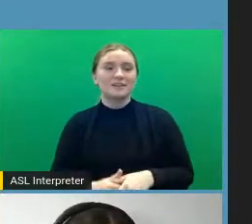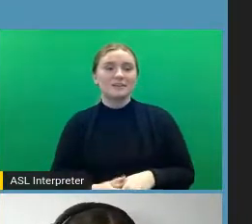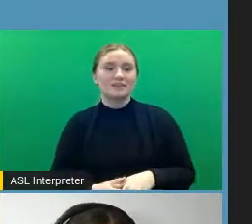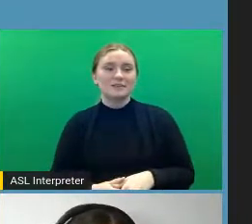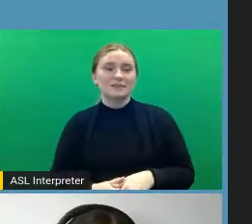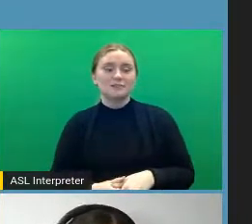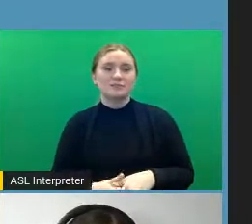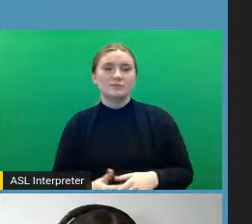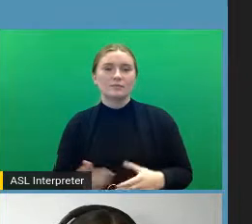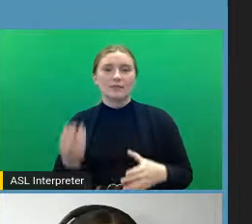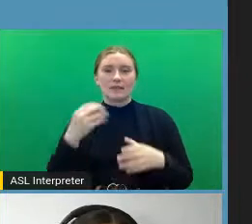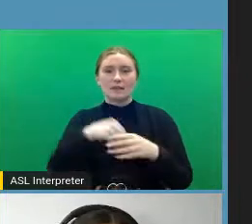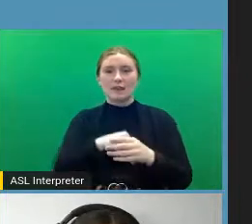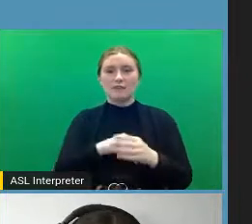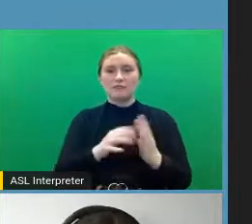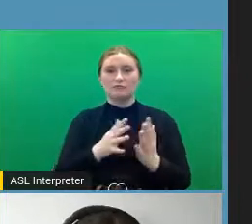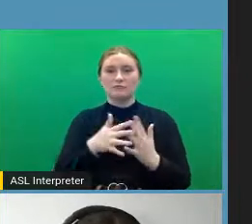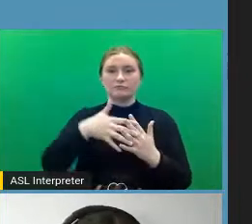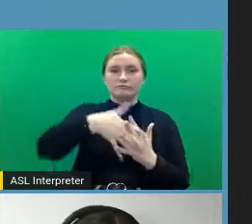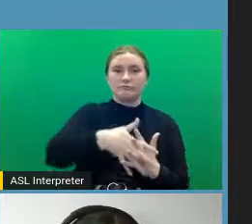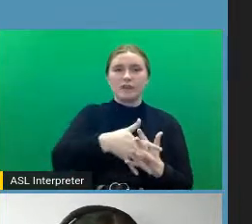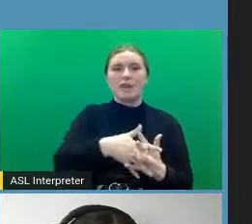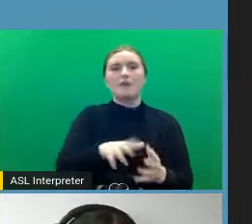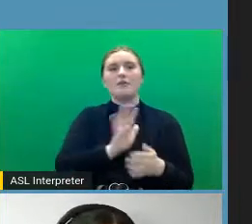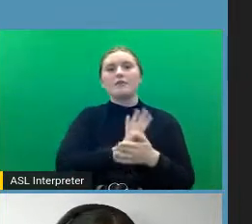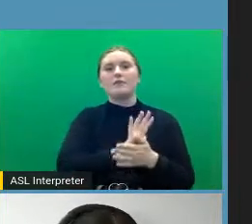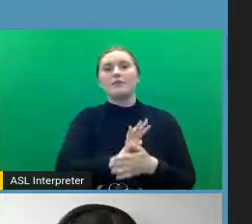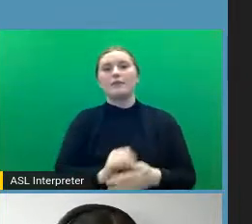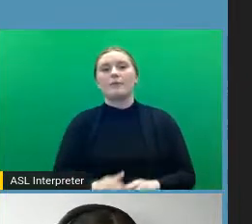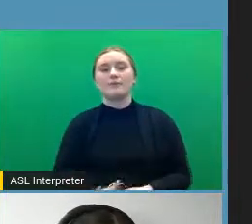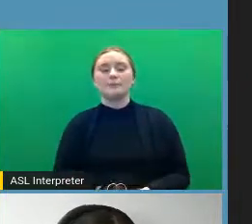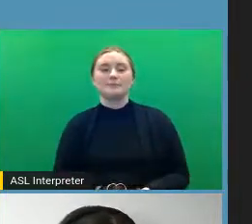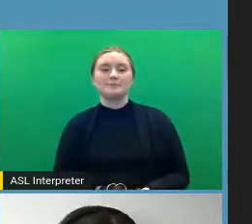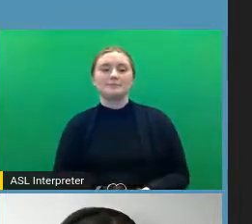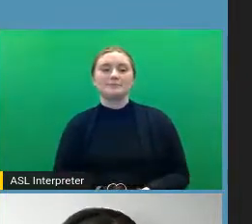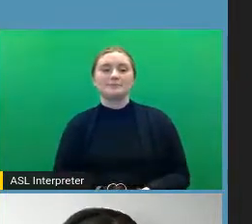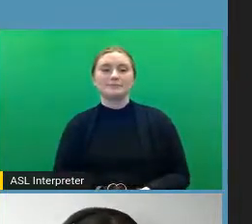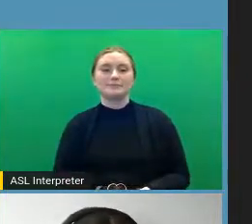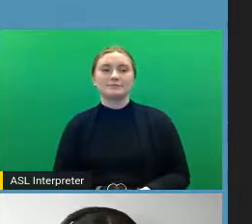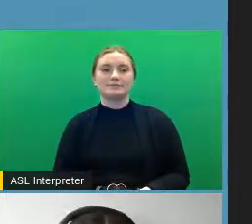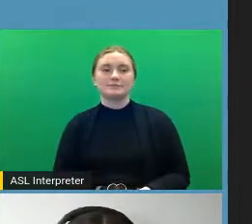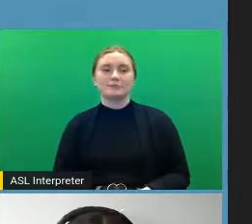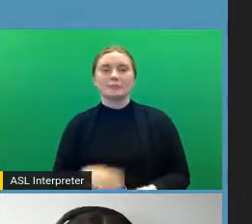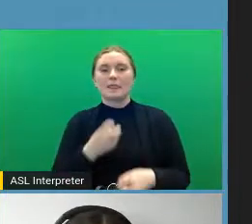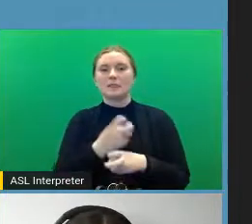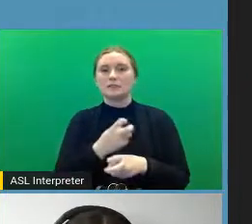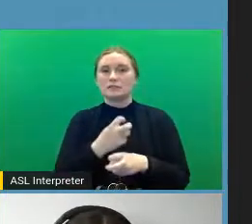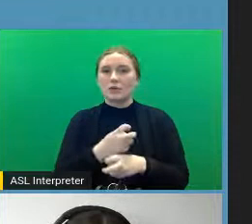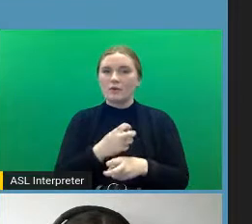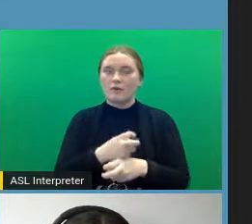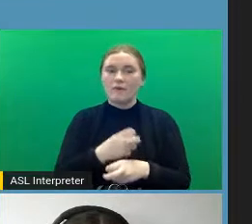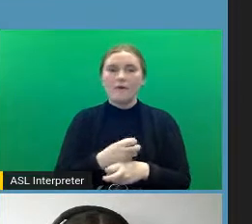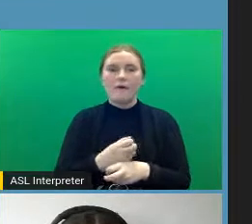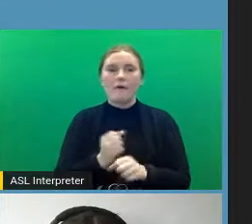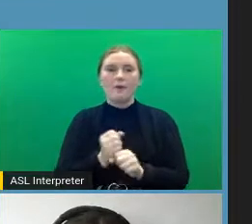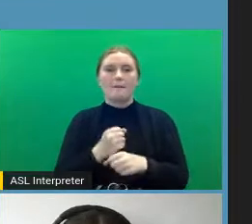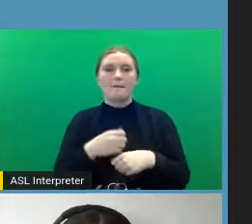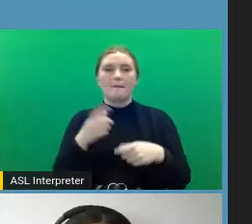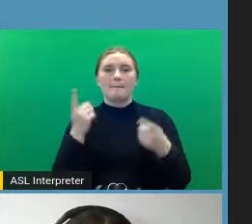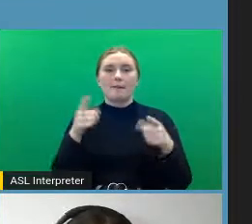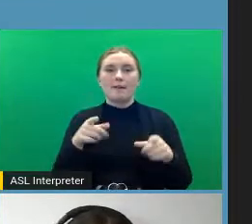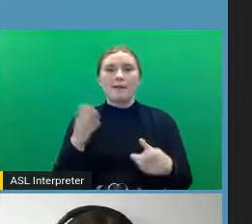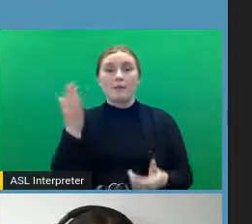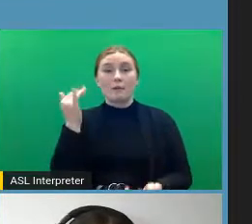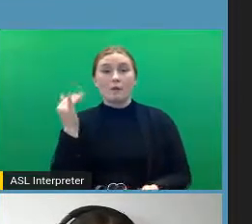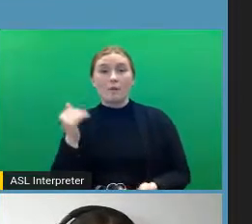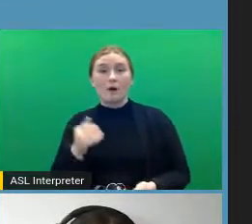the video. And of course, if shot in gallery, this is one of the hardest because you need to be conscious of background